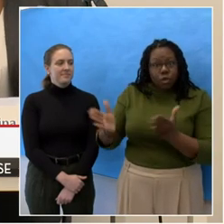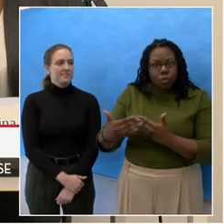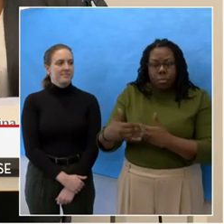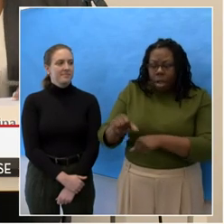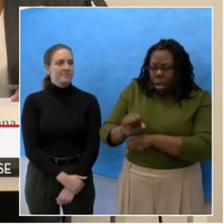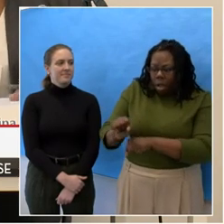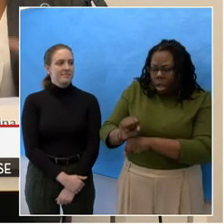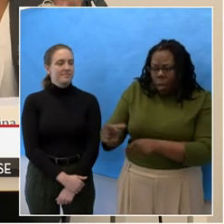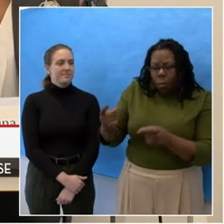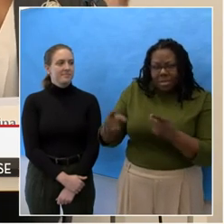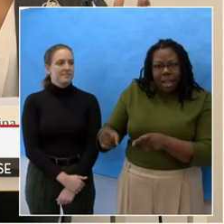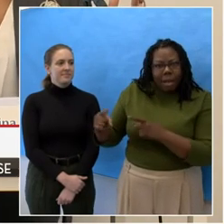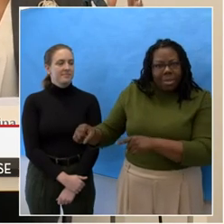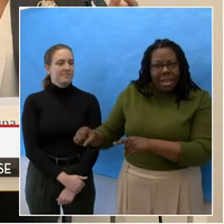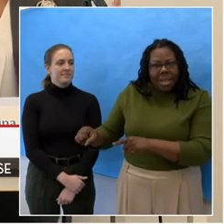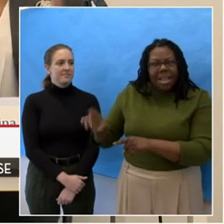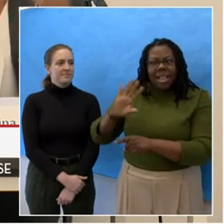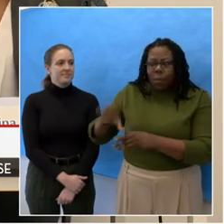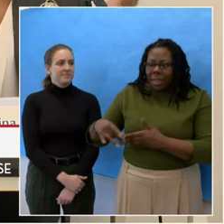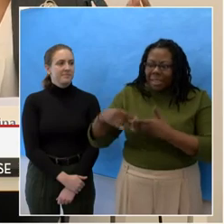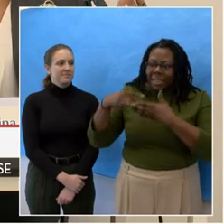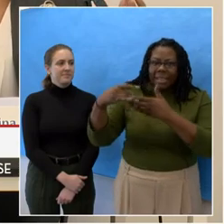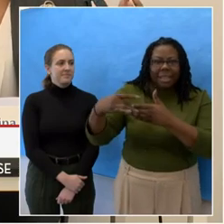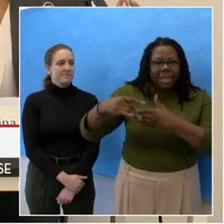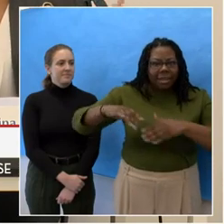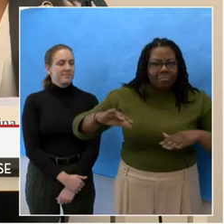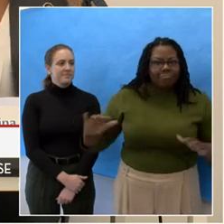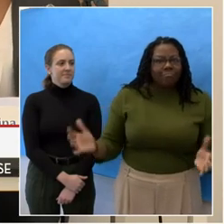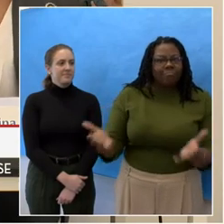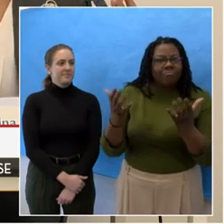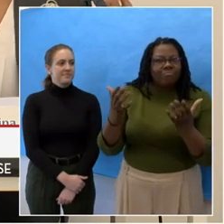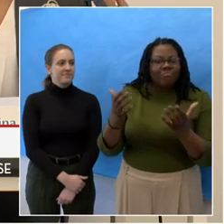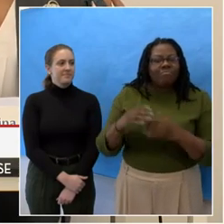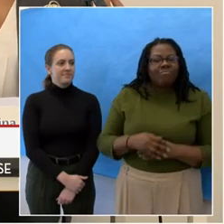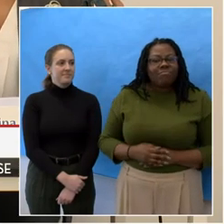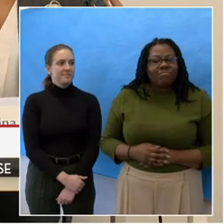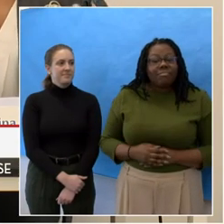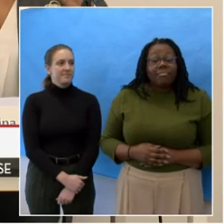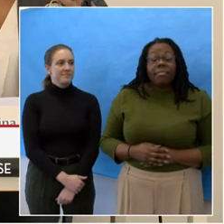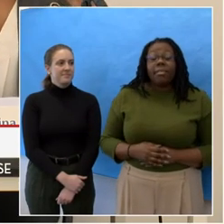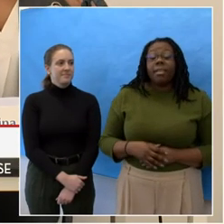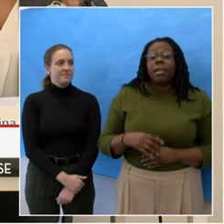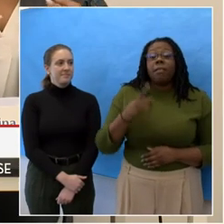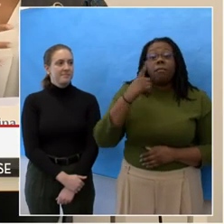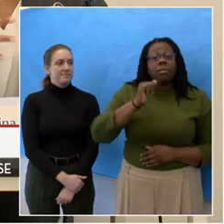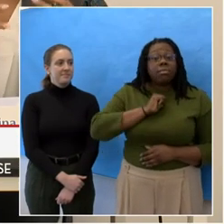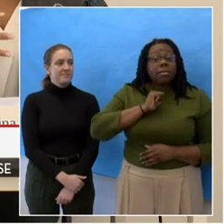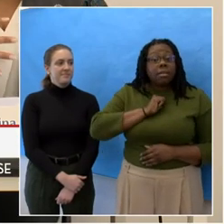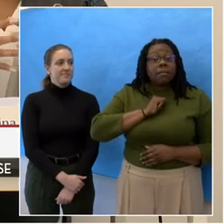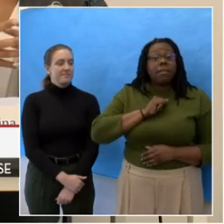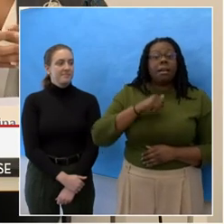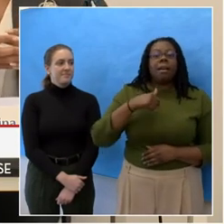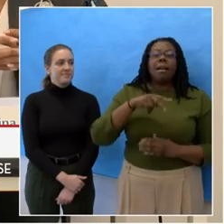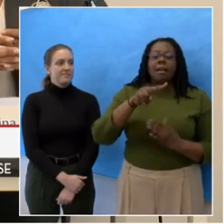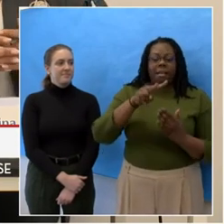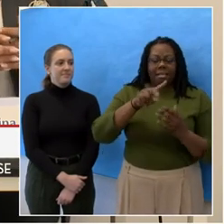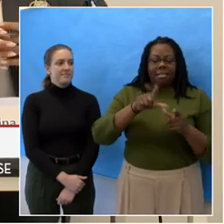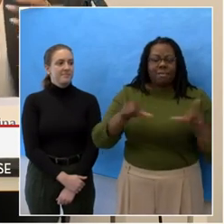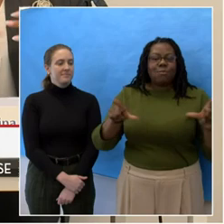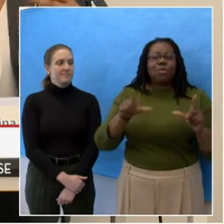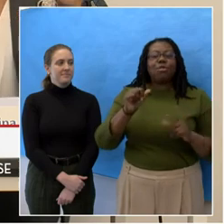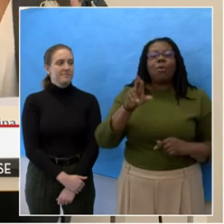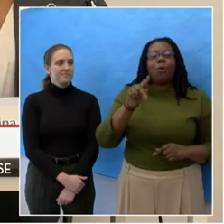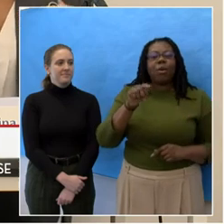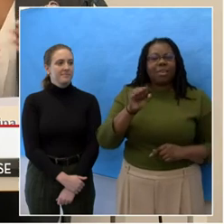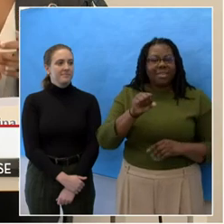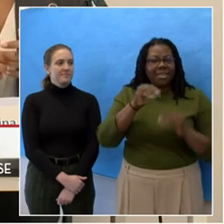our system. It's passionate to me because, fun fact, I was an English language arts teacher and a literacy coach. There